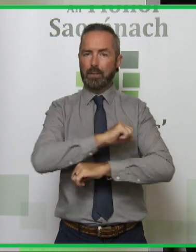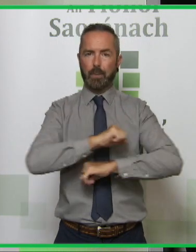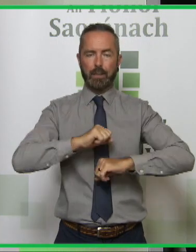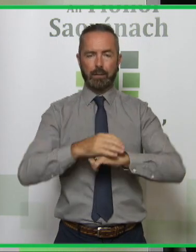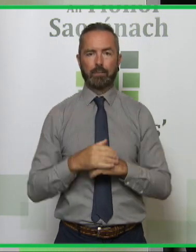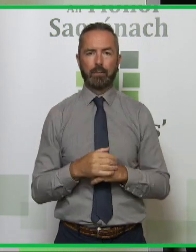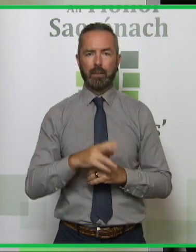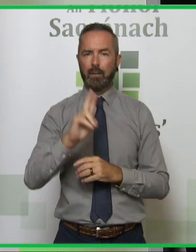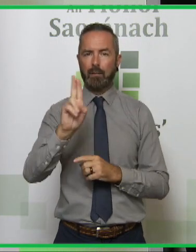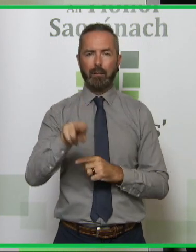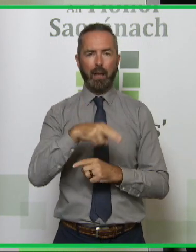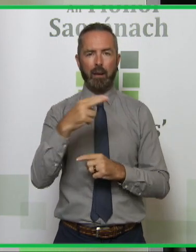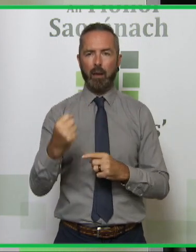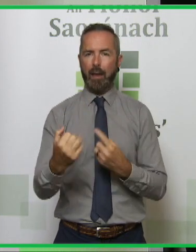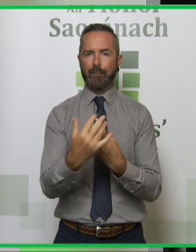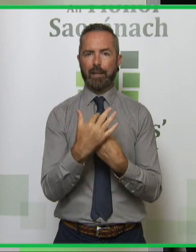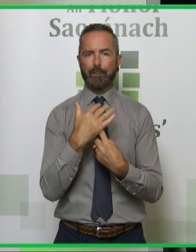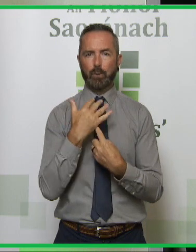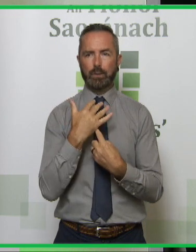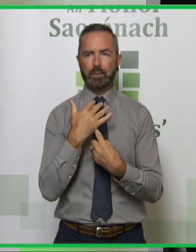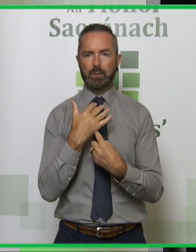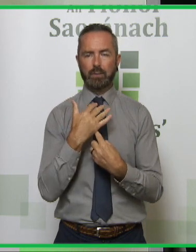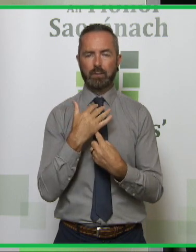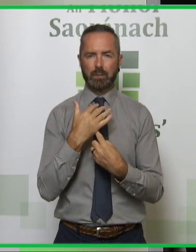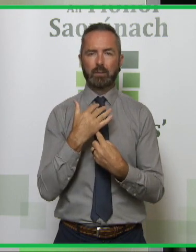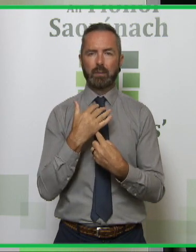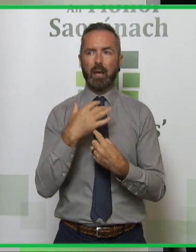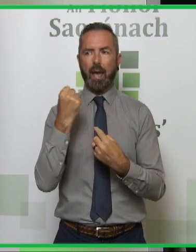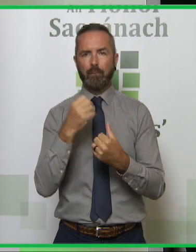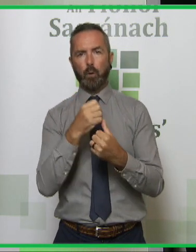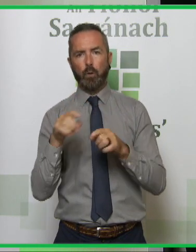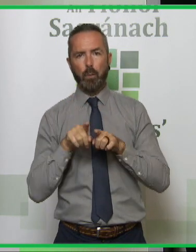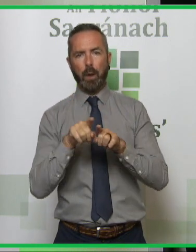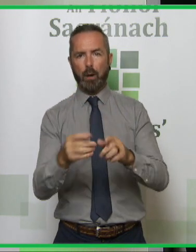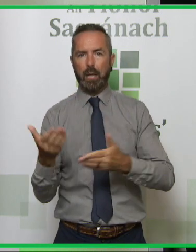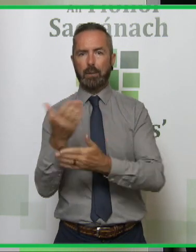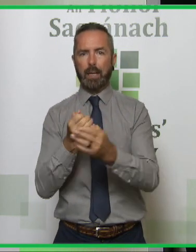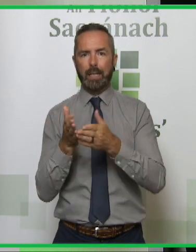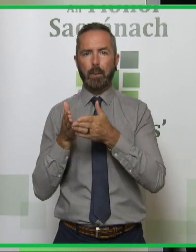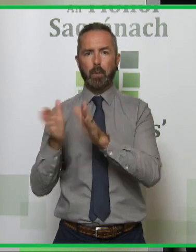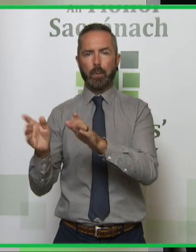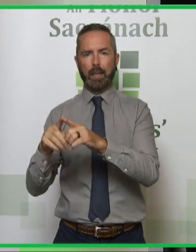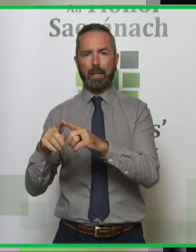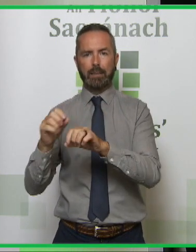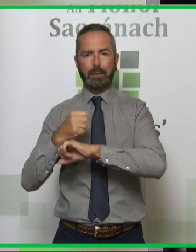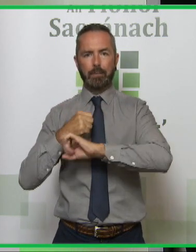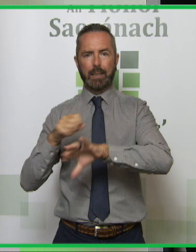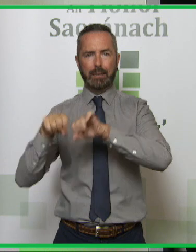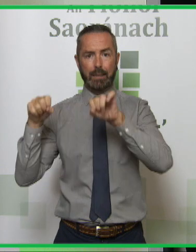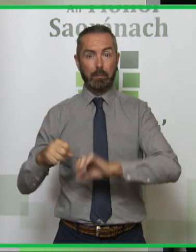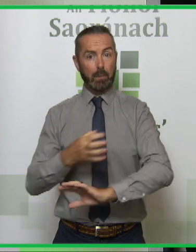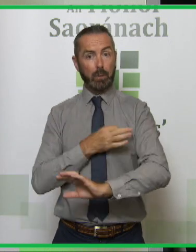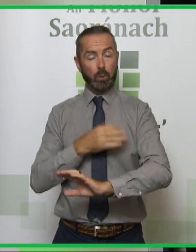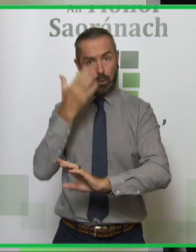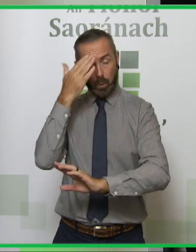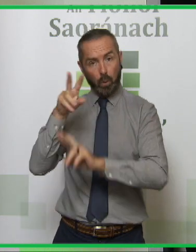be influenced. There is a parallel debate goes on around each of the sessions in the public and the media and political system, and that's all very good because I think we all tune into